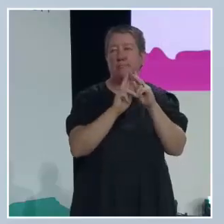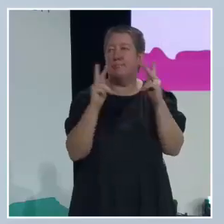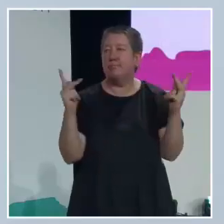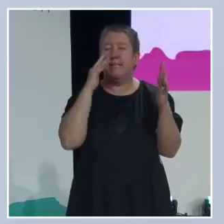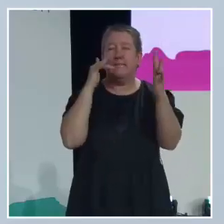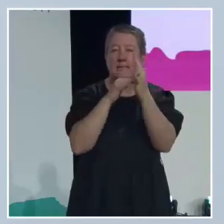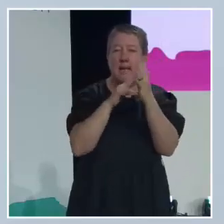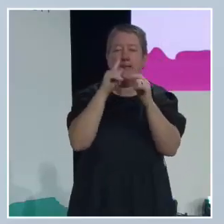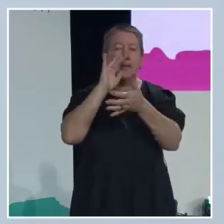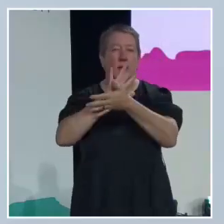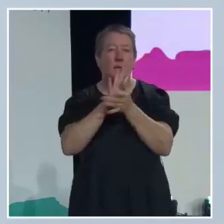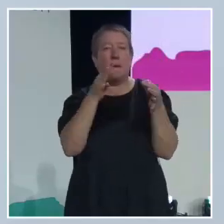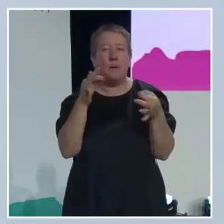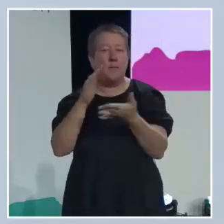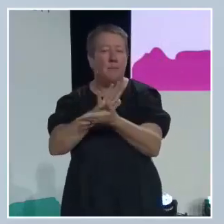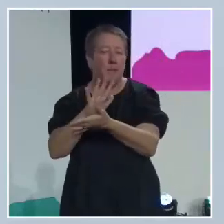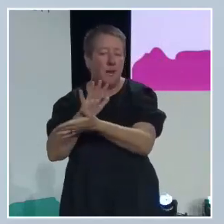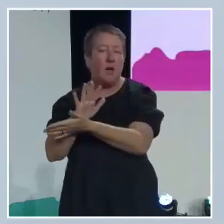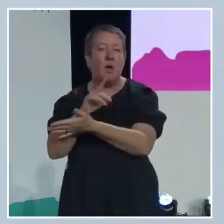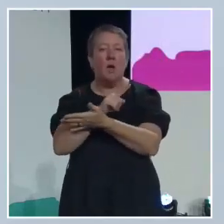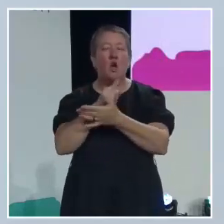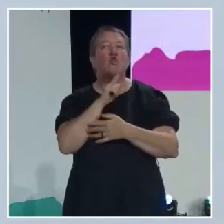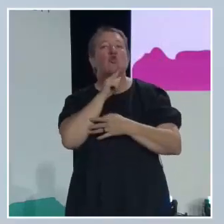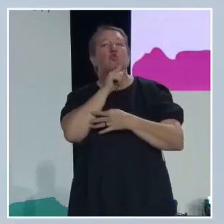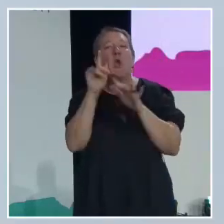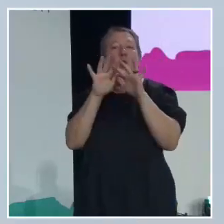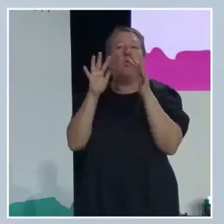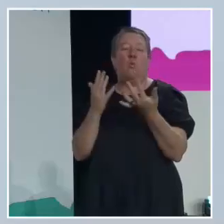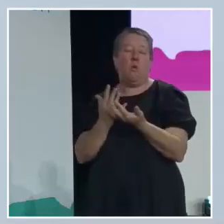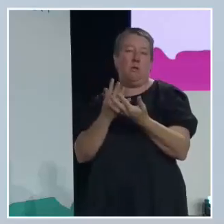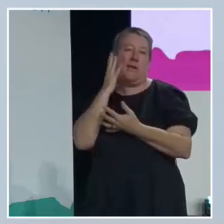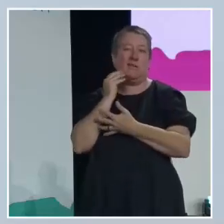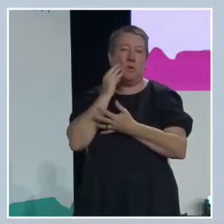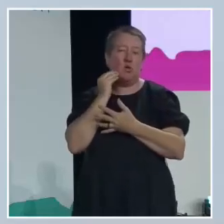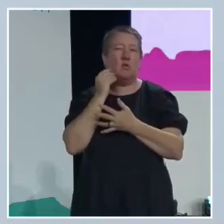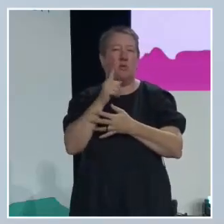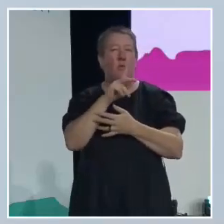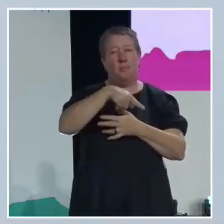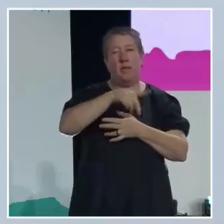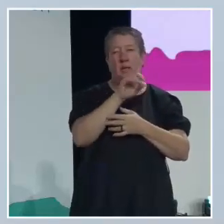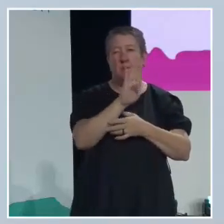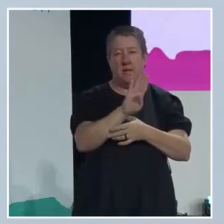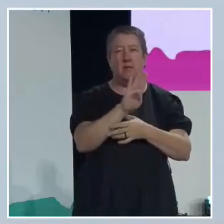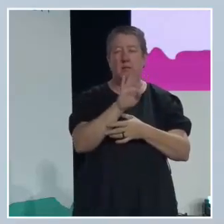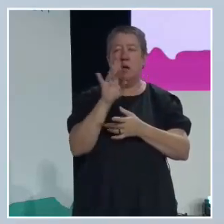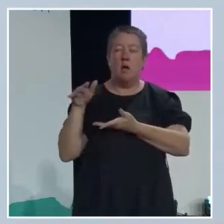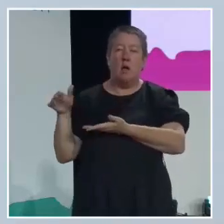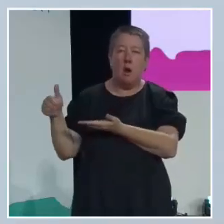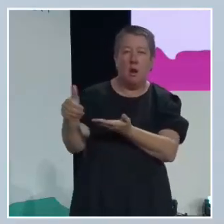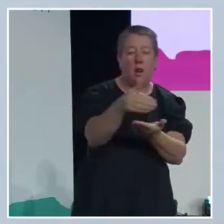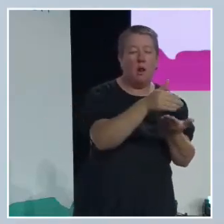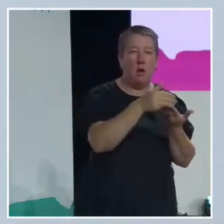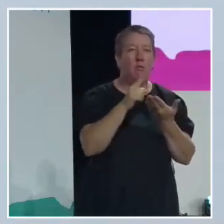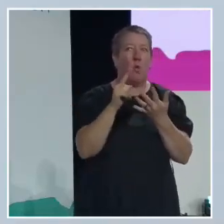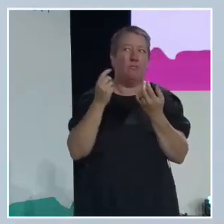and draws the real-world experiences of the public development banks over the decades of the